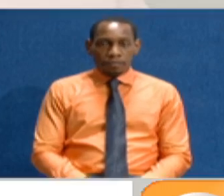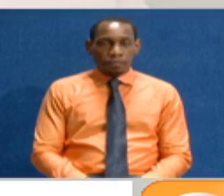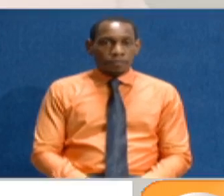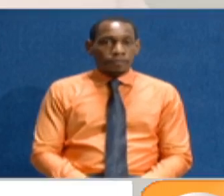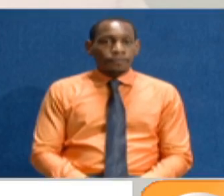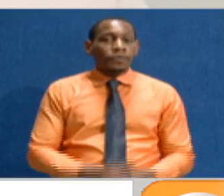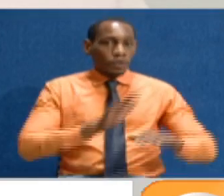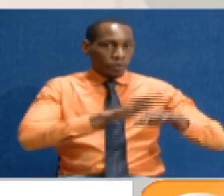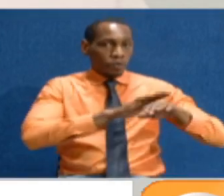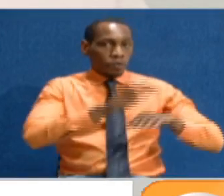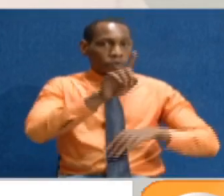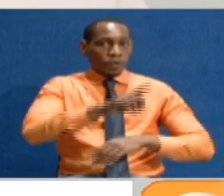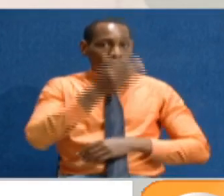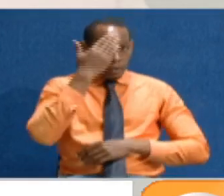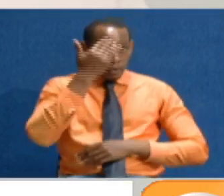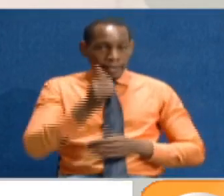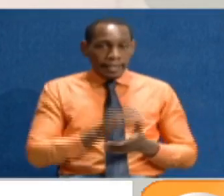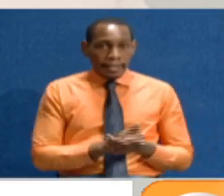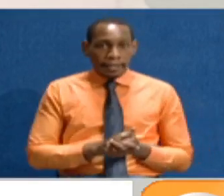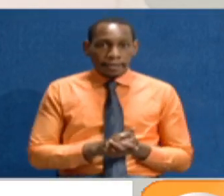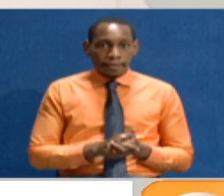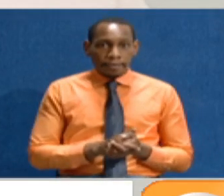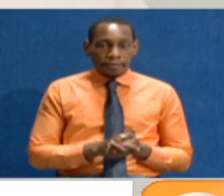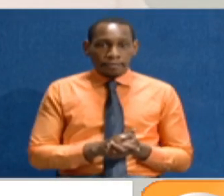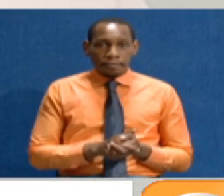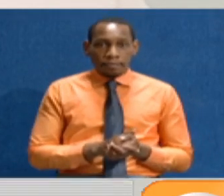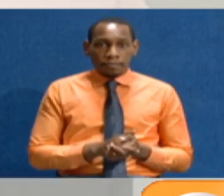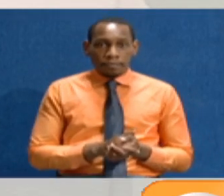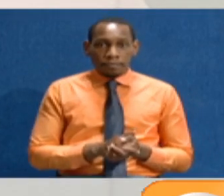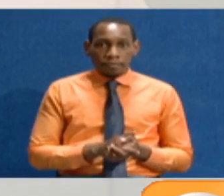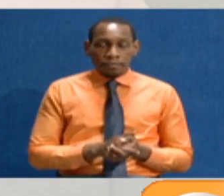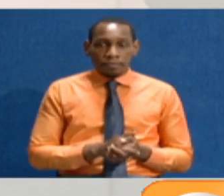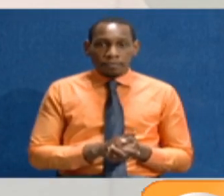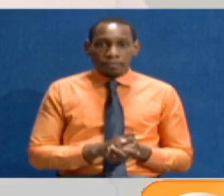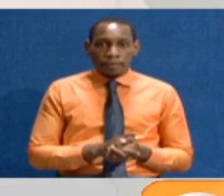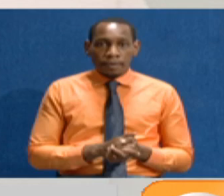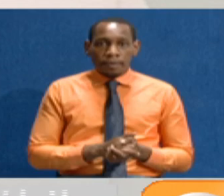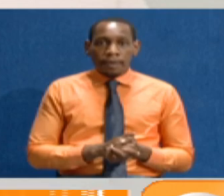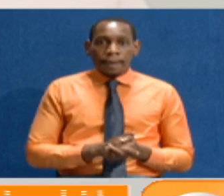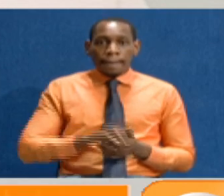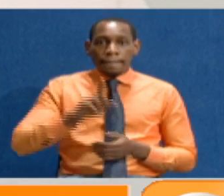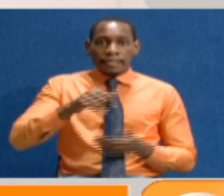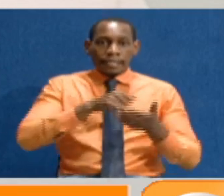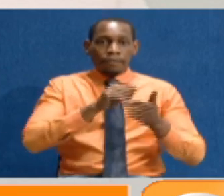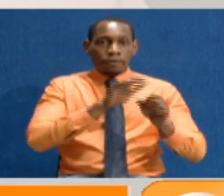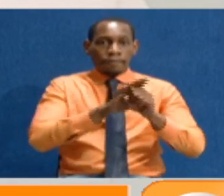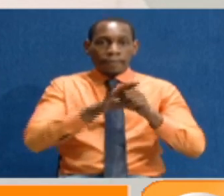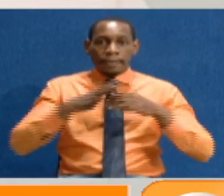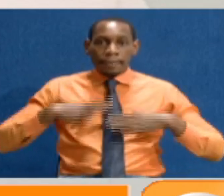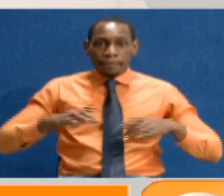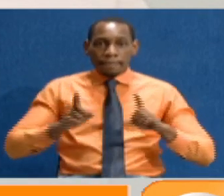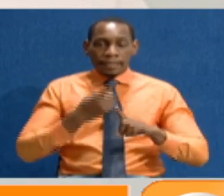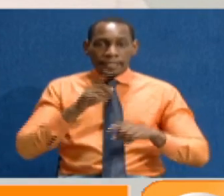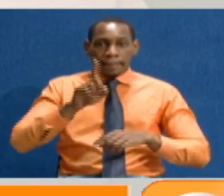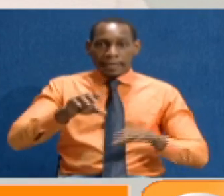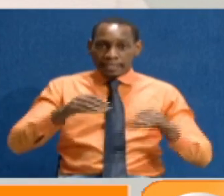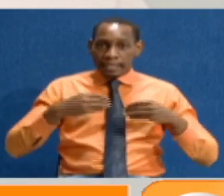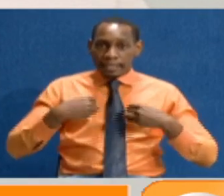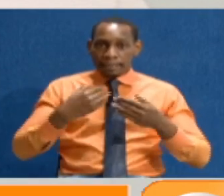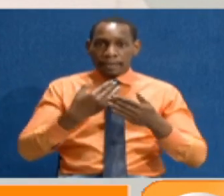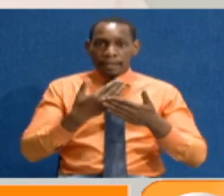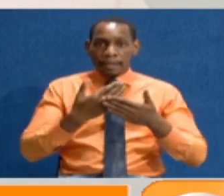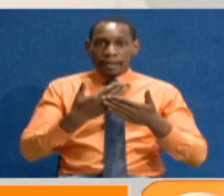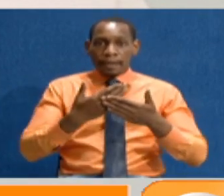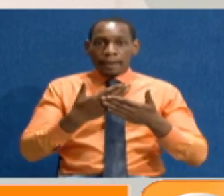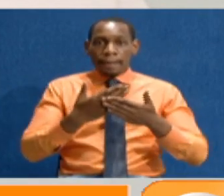Vicky, because I think that we have to take a multi-pronged approach to do that. First of all, we have to acknowledge that last year